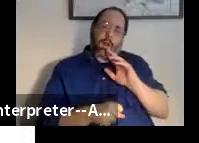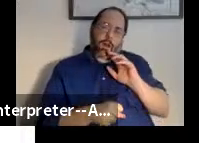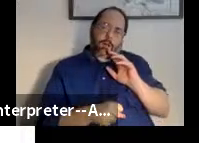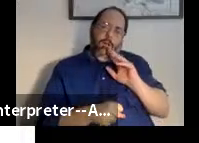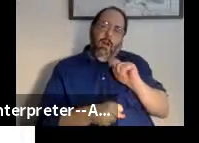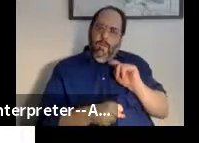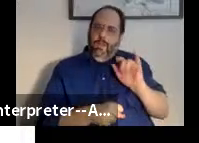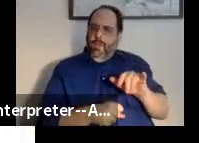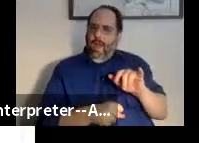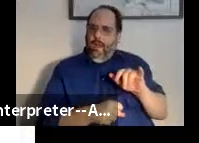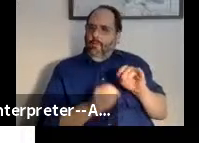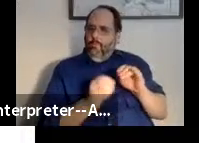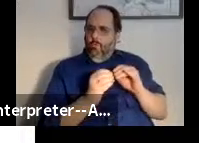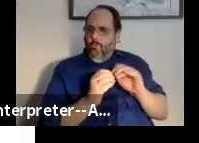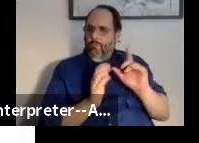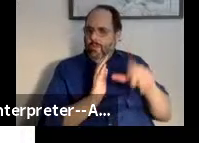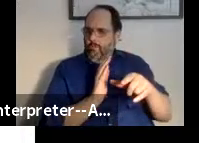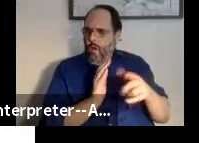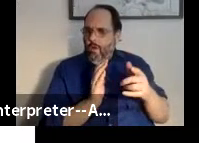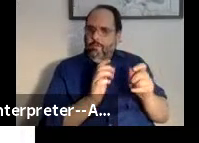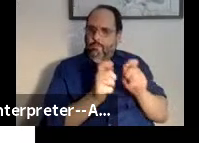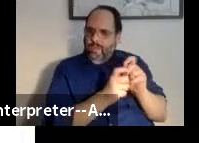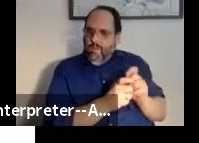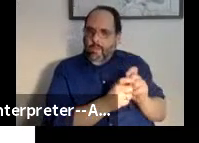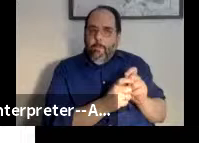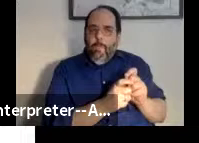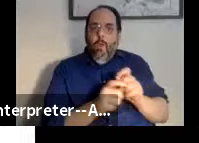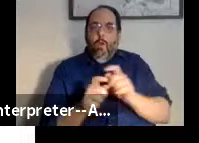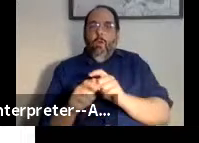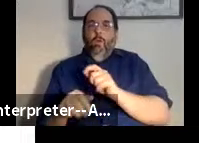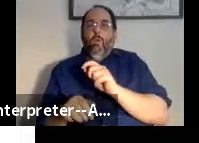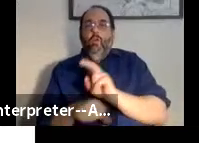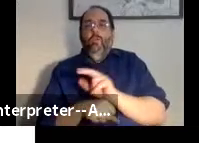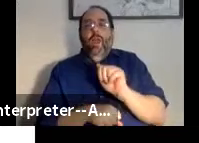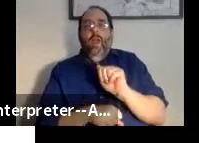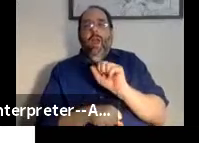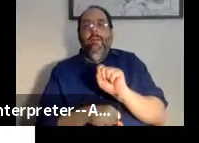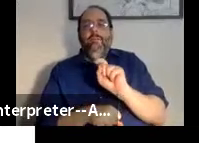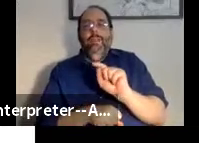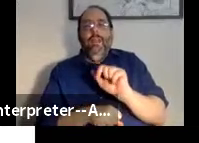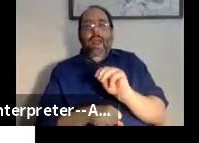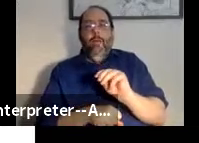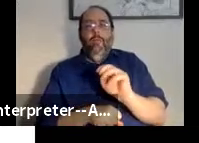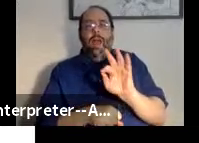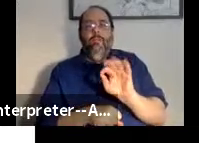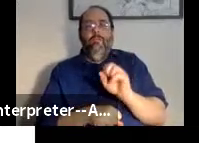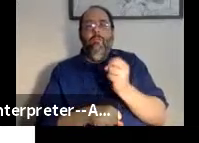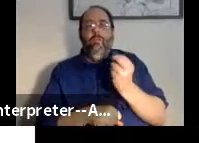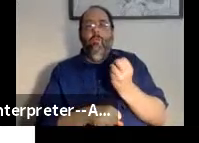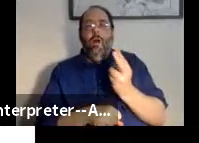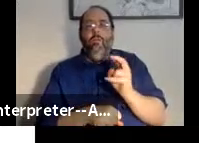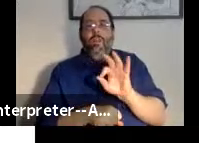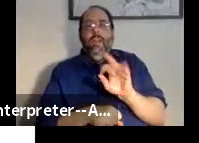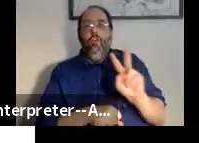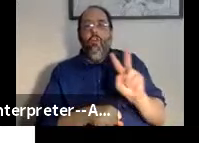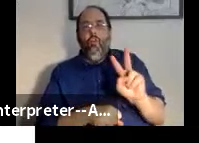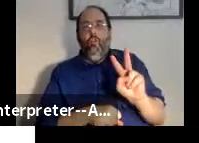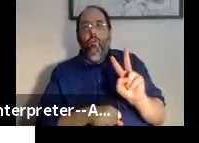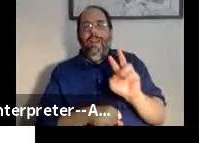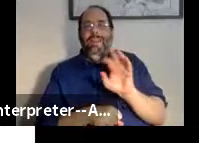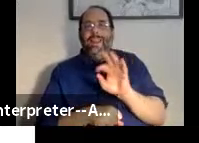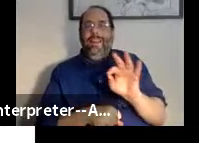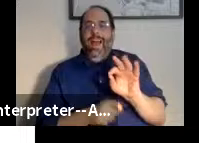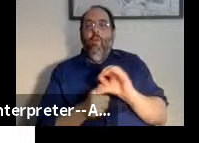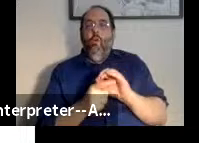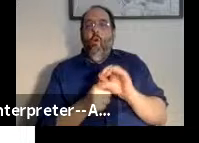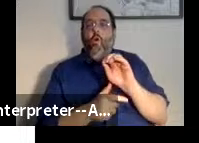it specifically addresses. We also reference ASTM F1292, and we reference the 99 or the